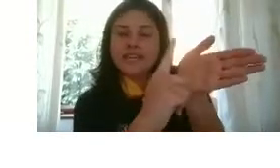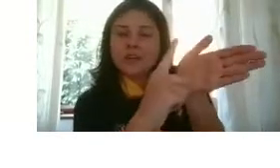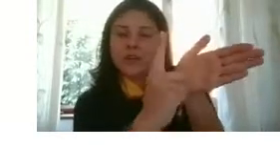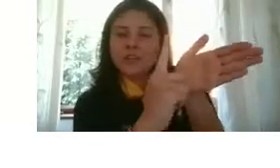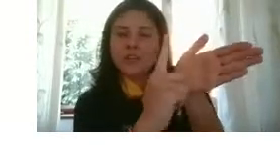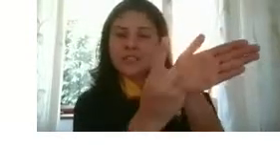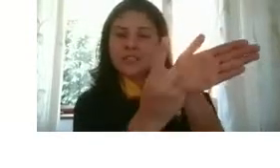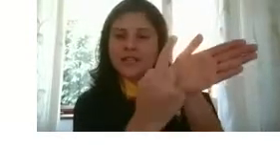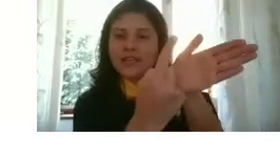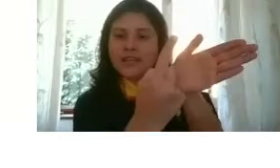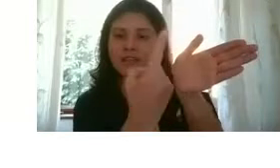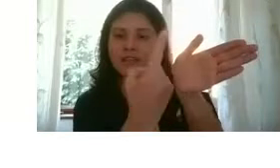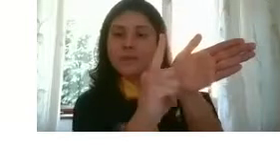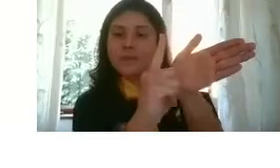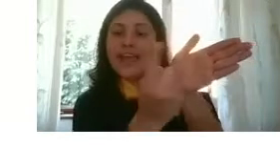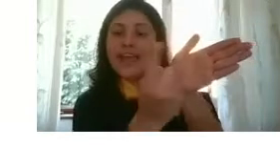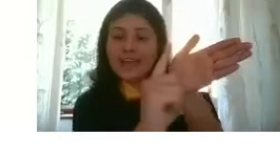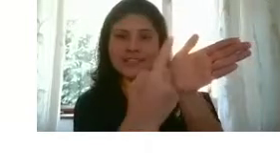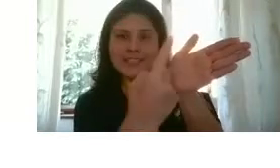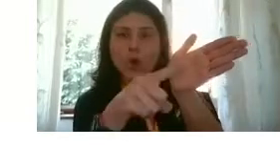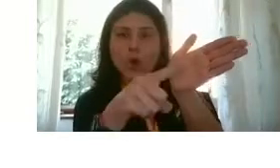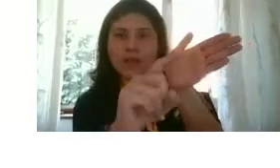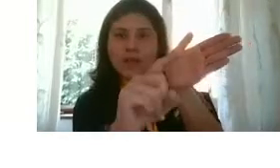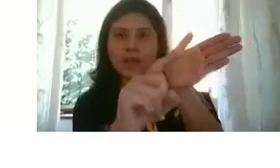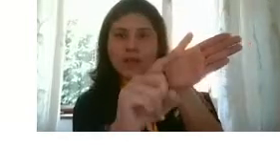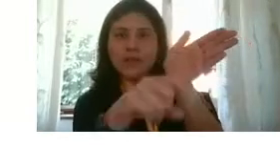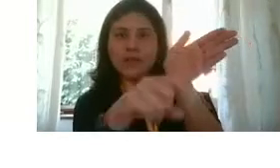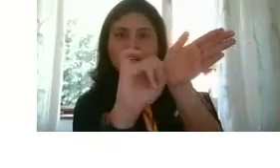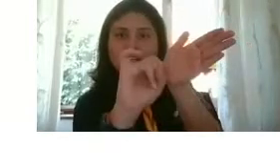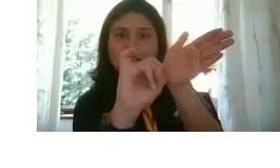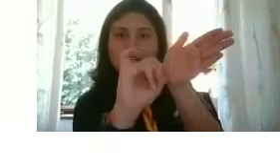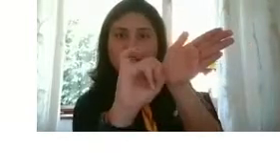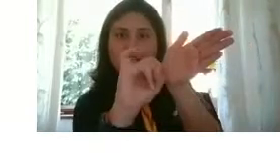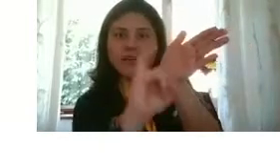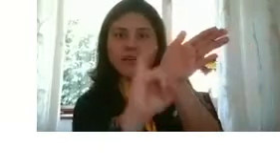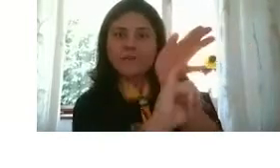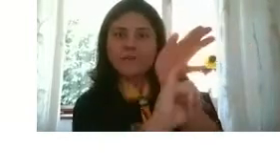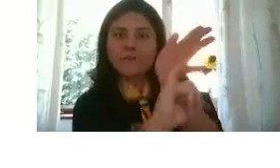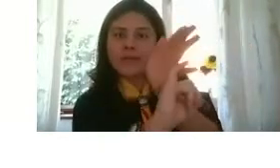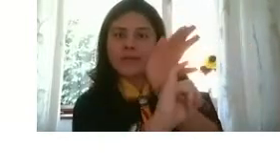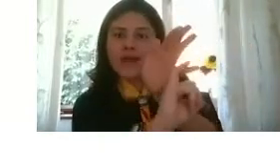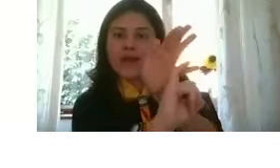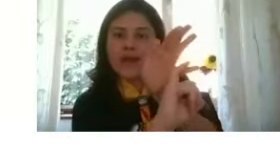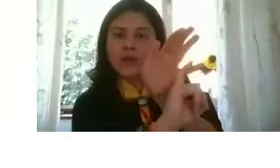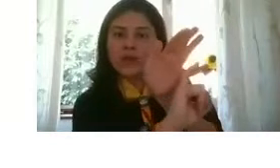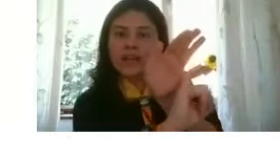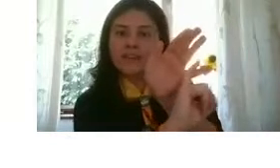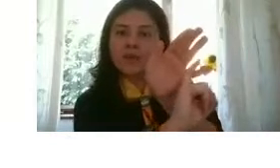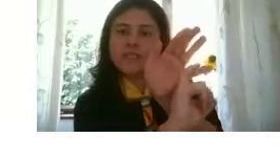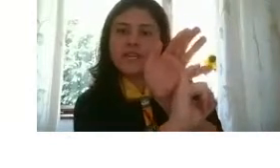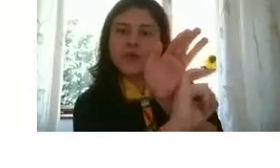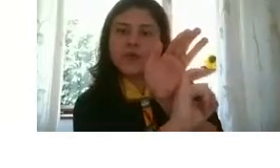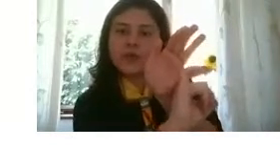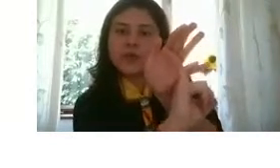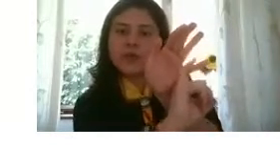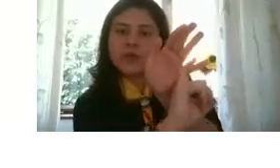signing with this index finger, but S is the only one that we change to the little finger, and we go like if it was a